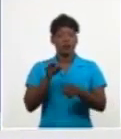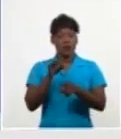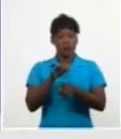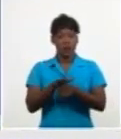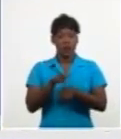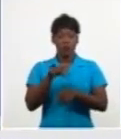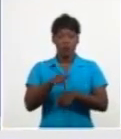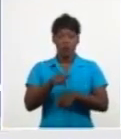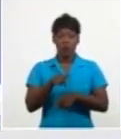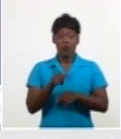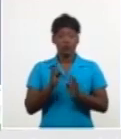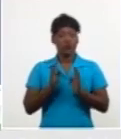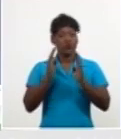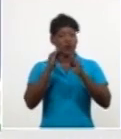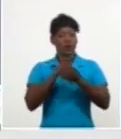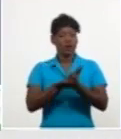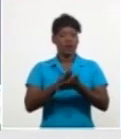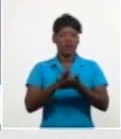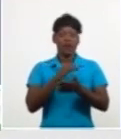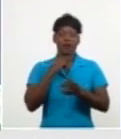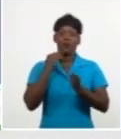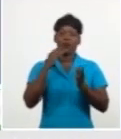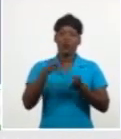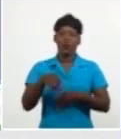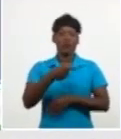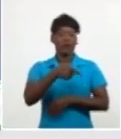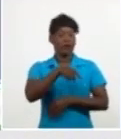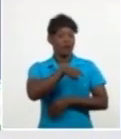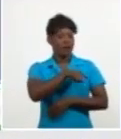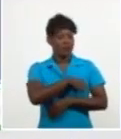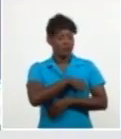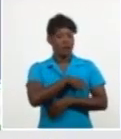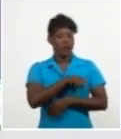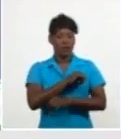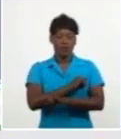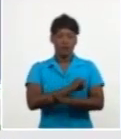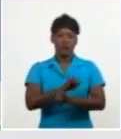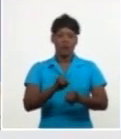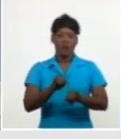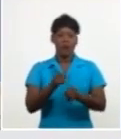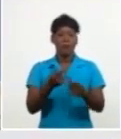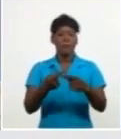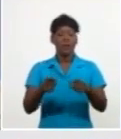We begin the briefing today with the good news that we had no deaths yesterday.